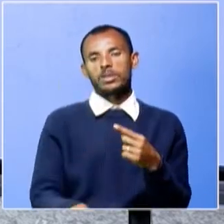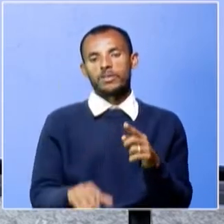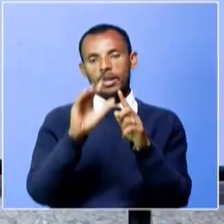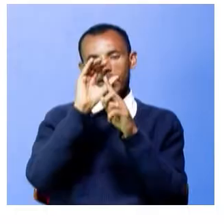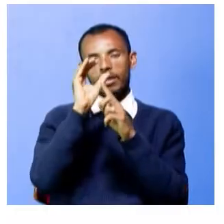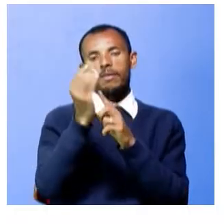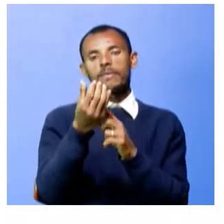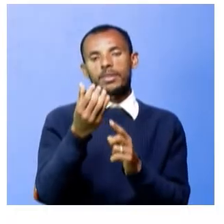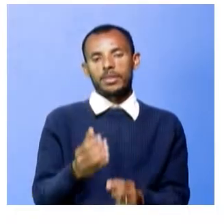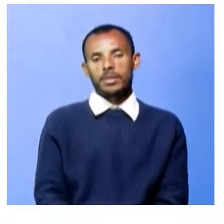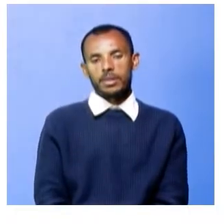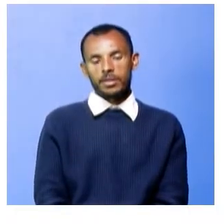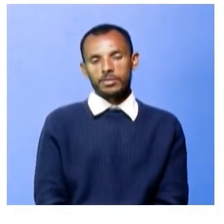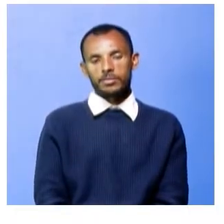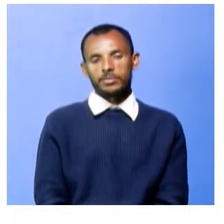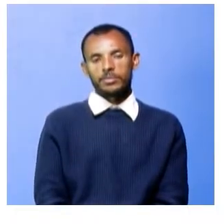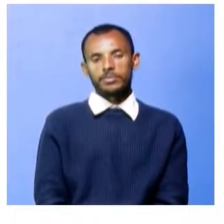event. Then